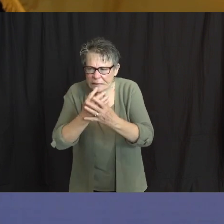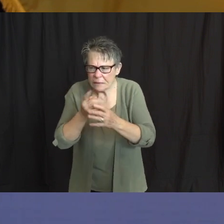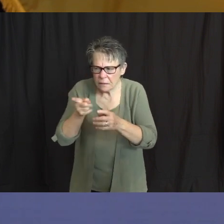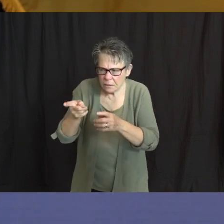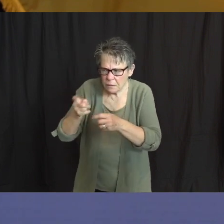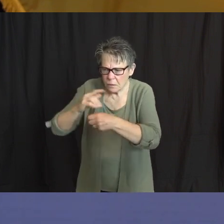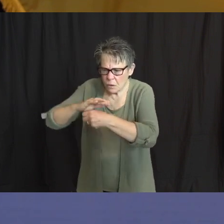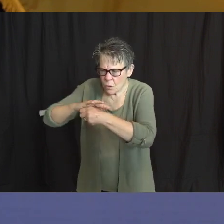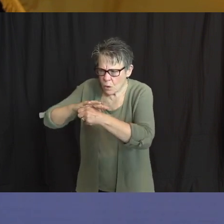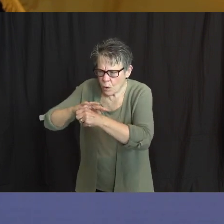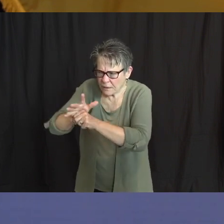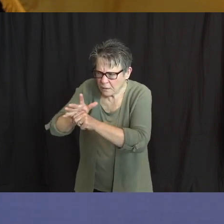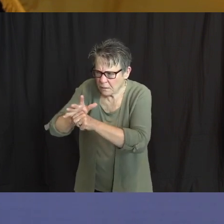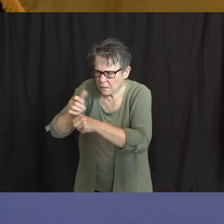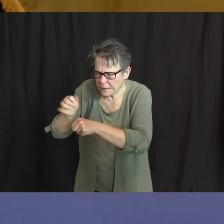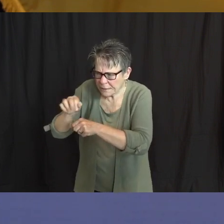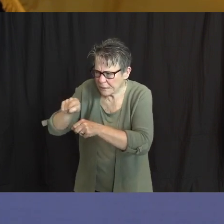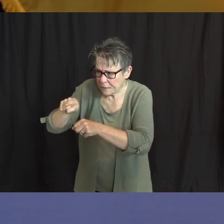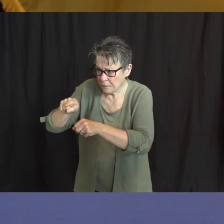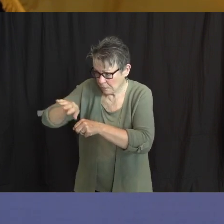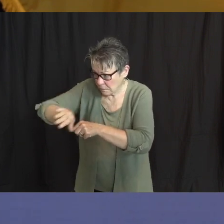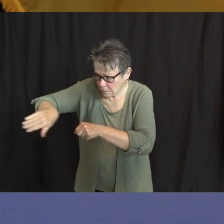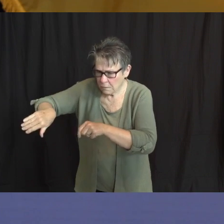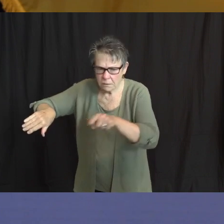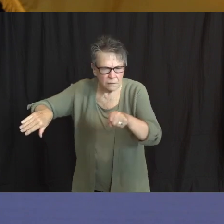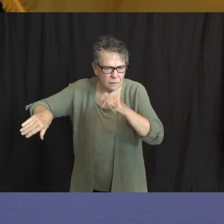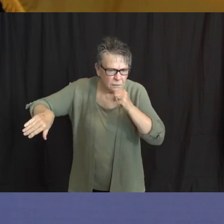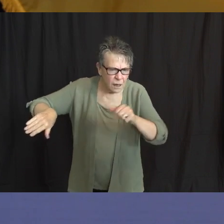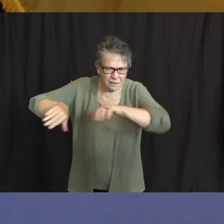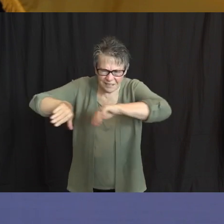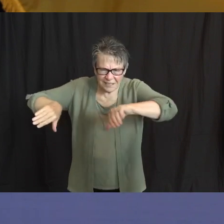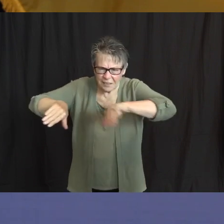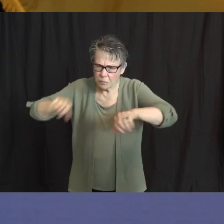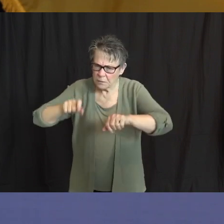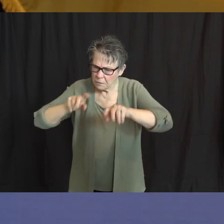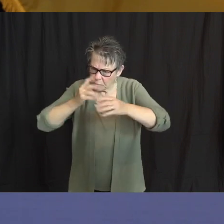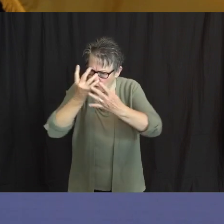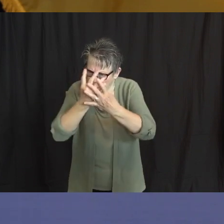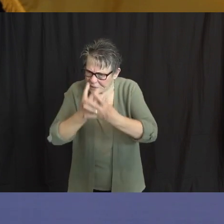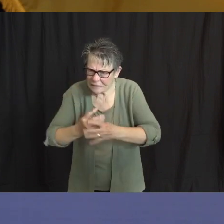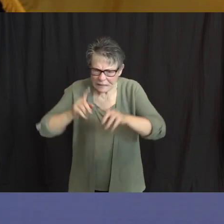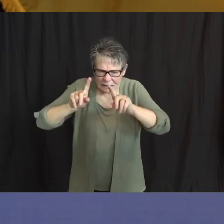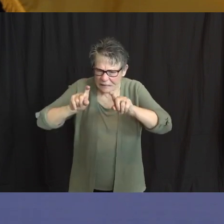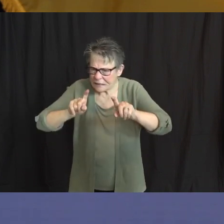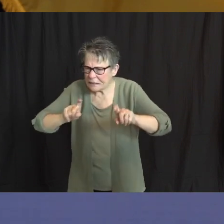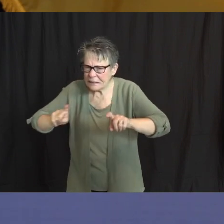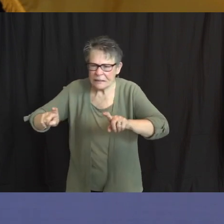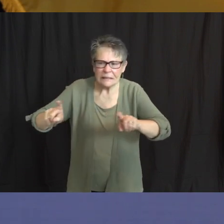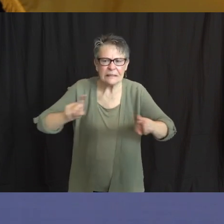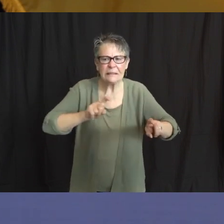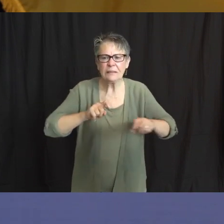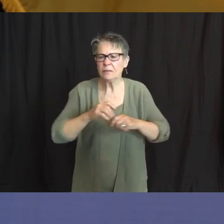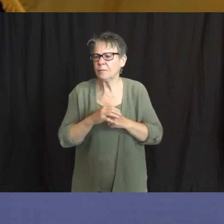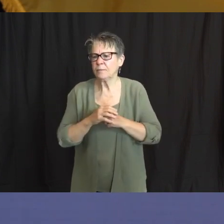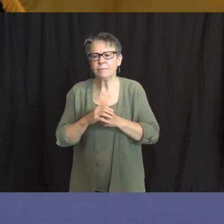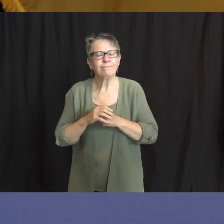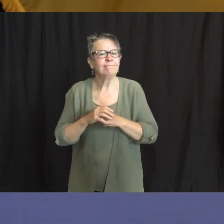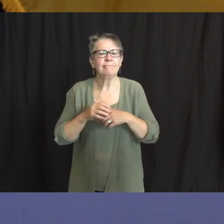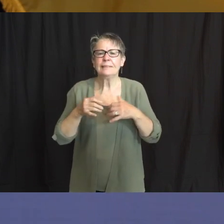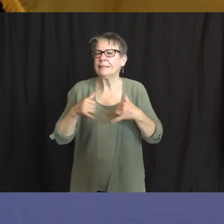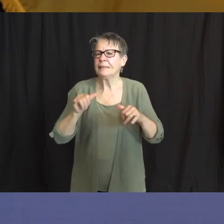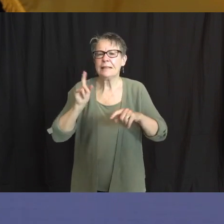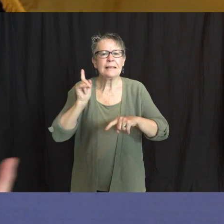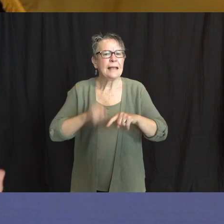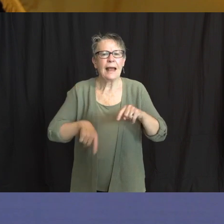be allowed in except for limited circumstances, which includes labor and delivery, pediatric patient